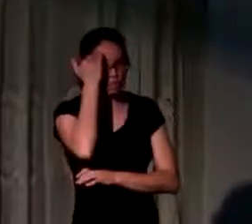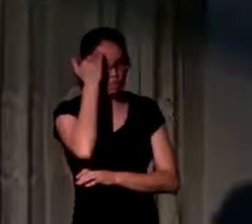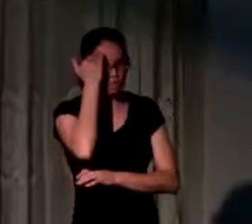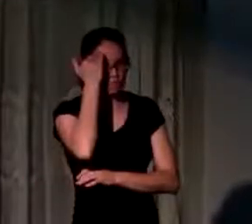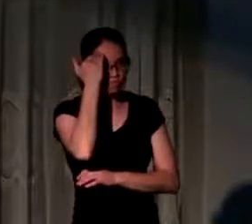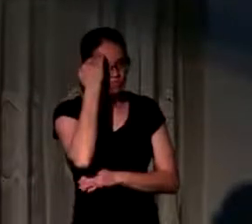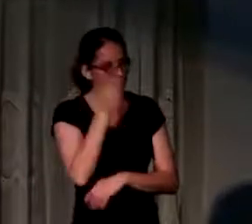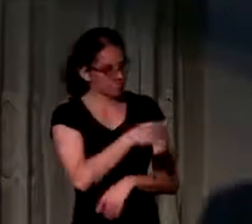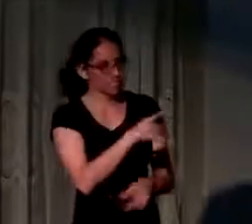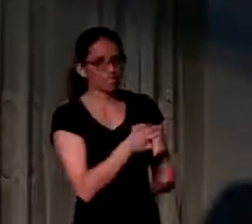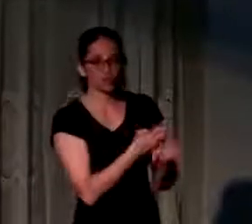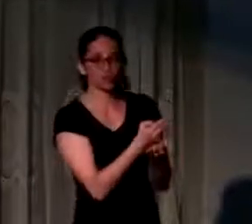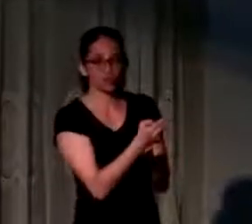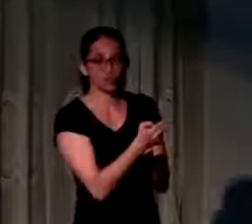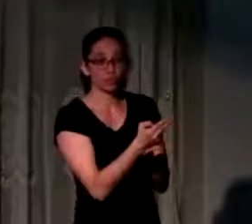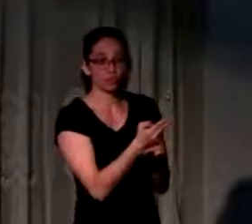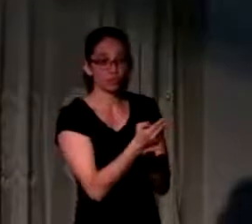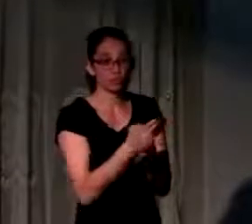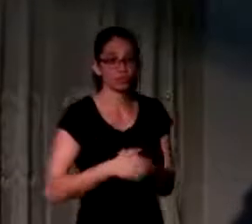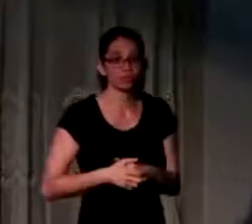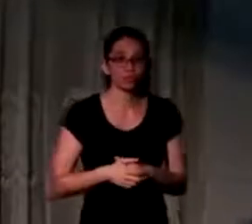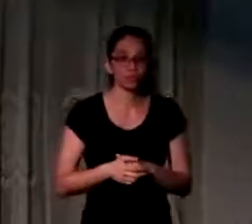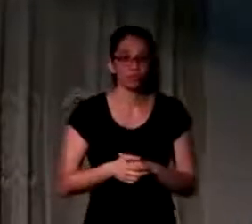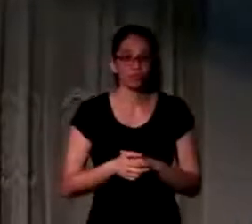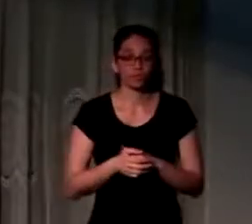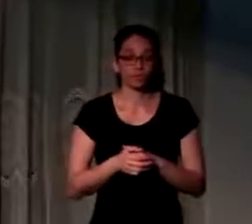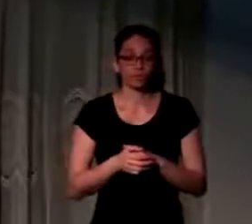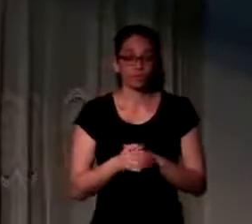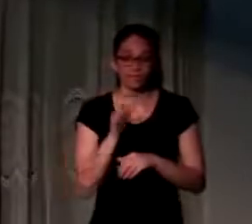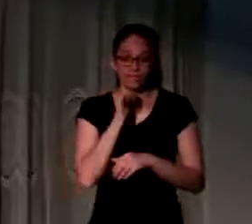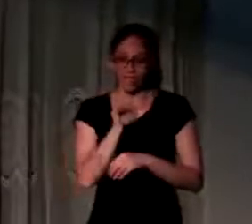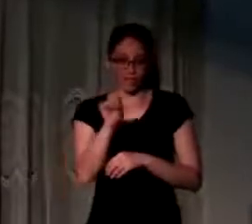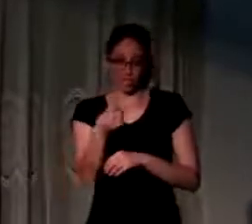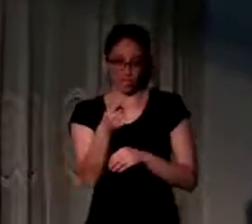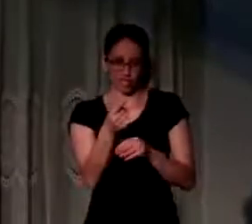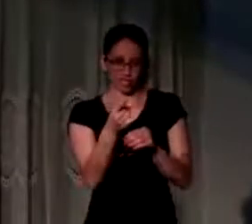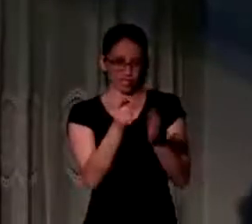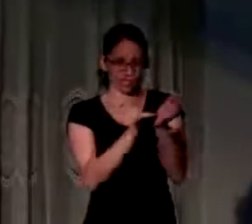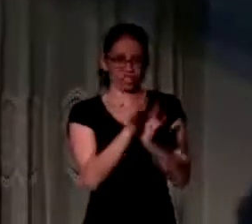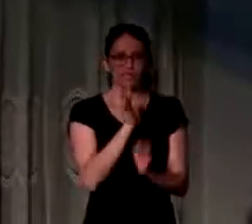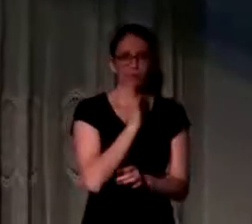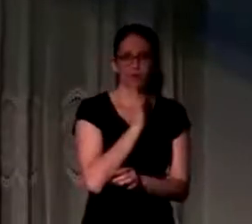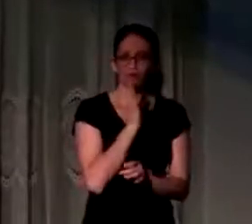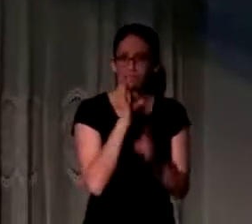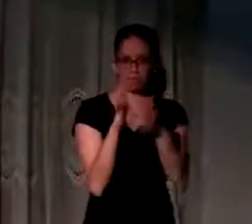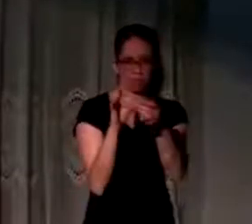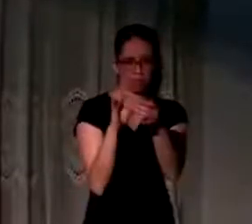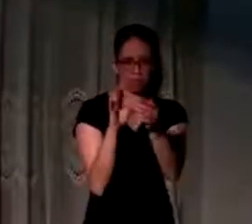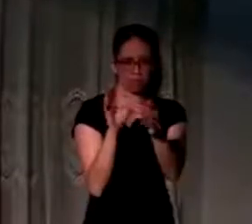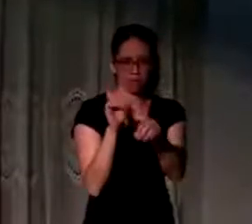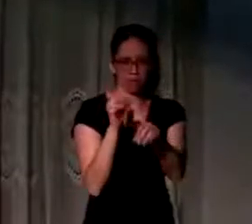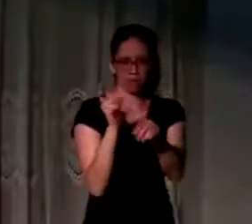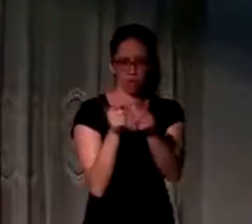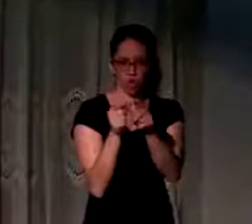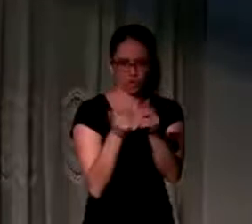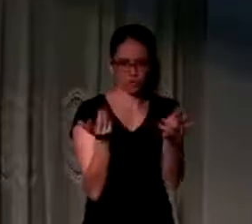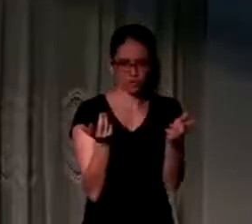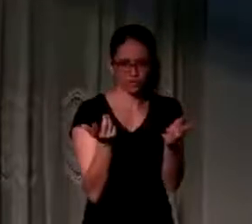And if he said it, it's true. Because it wasn't just words with him. It was proven.